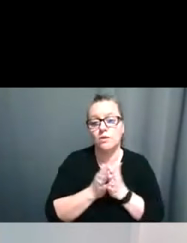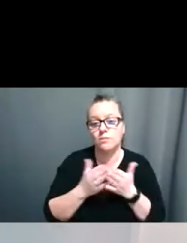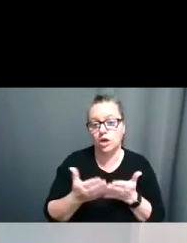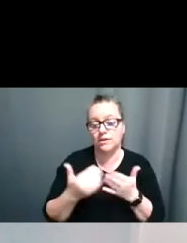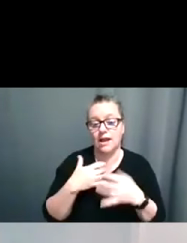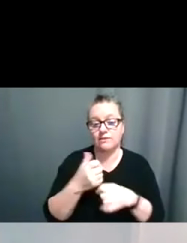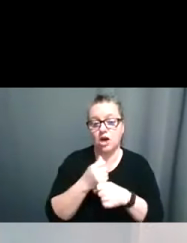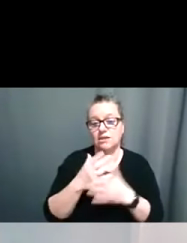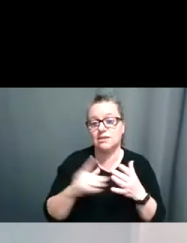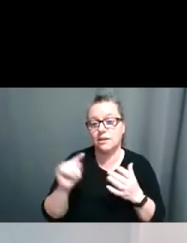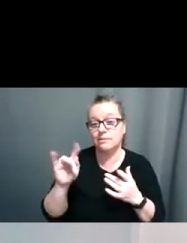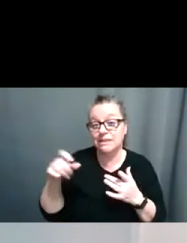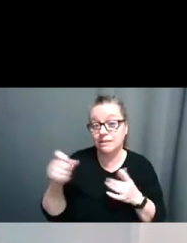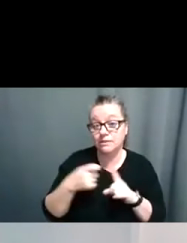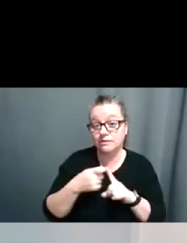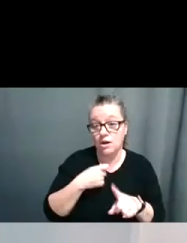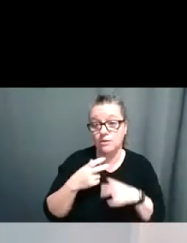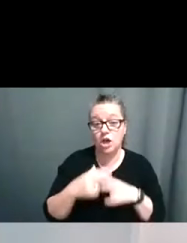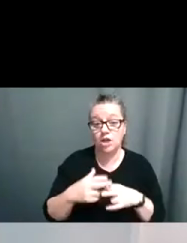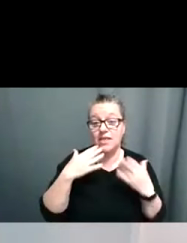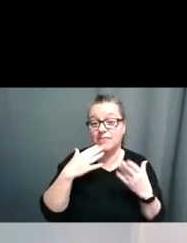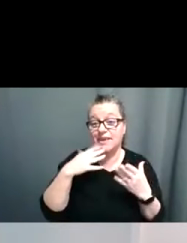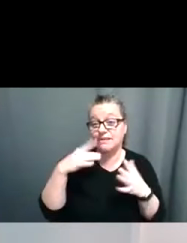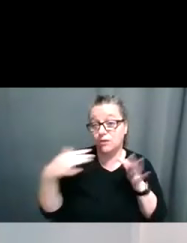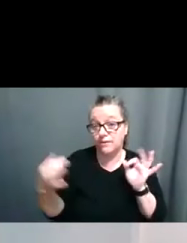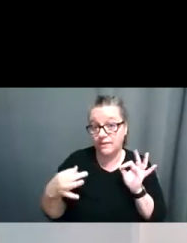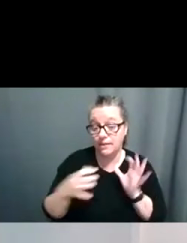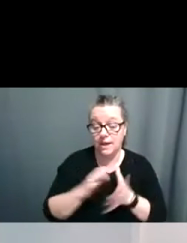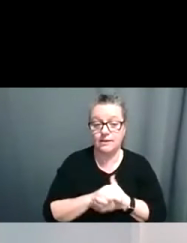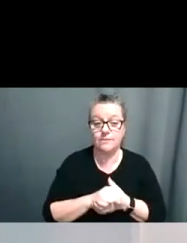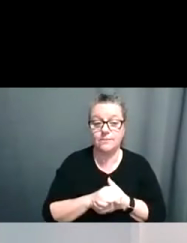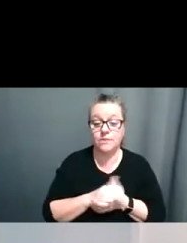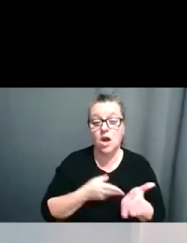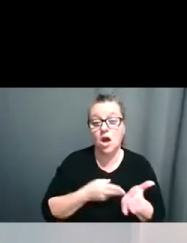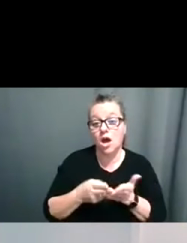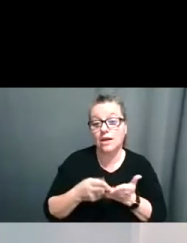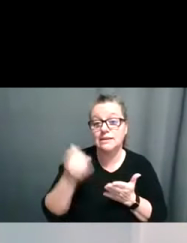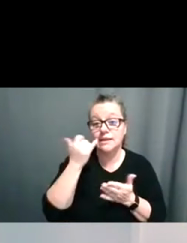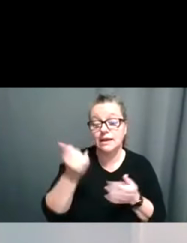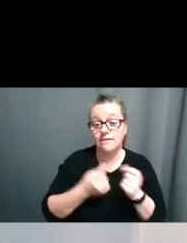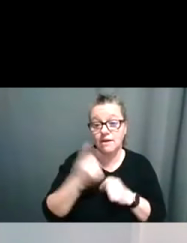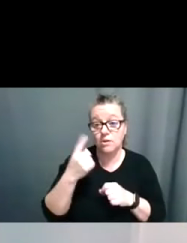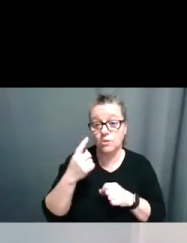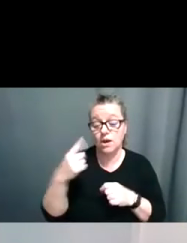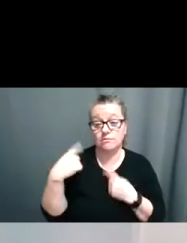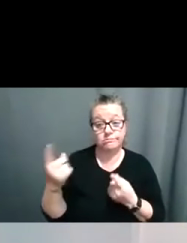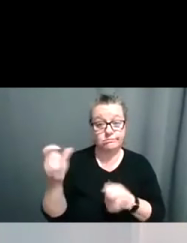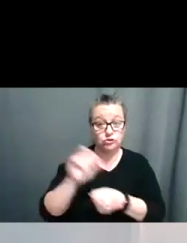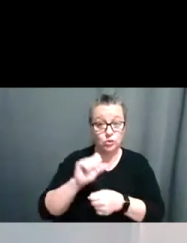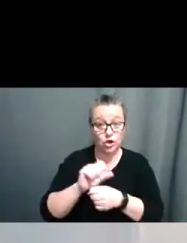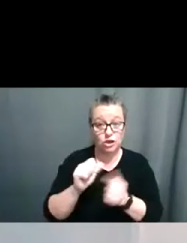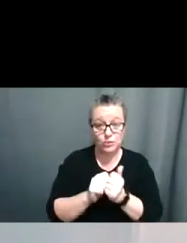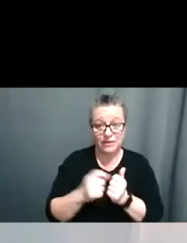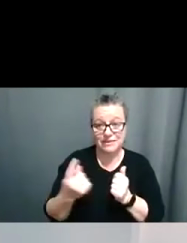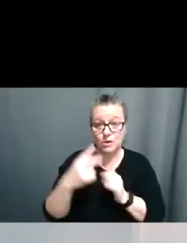tips from this presentation from called Thanks for the Feedback. Honestly, if everybody who ever worked with anybody else